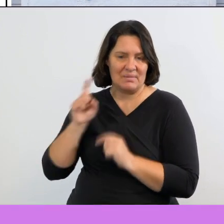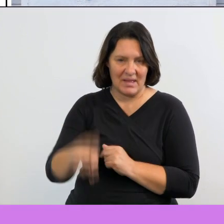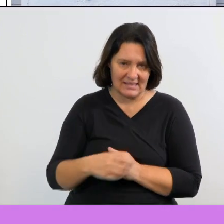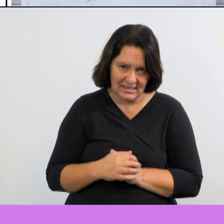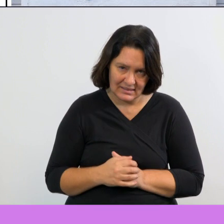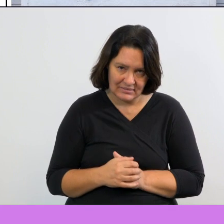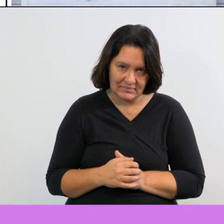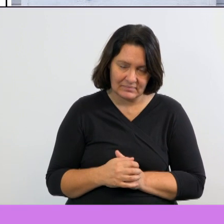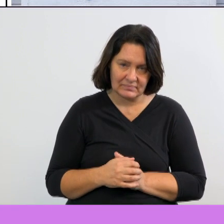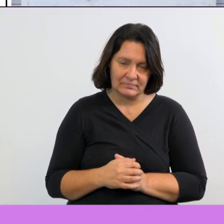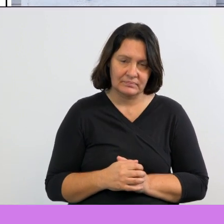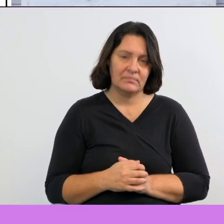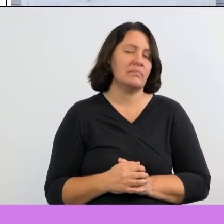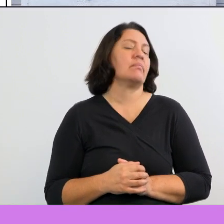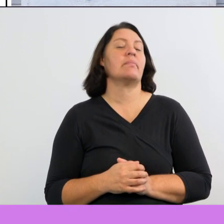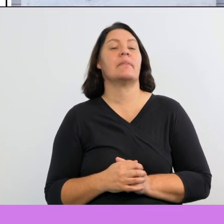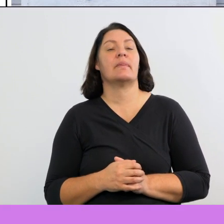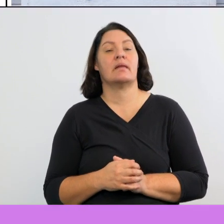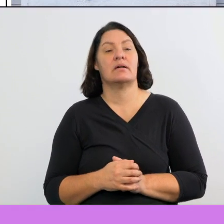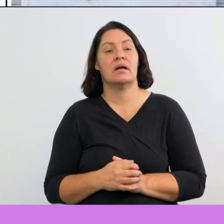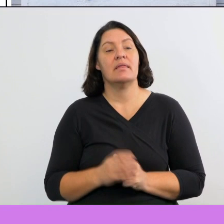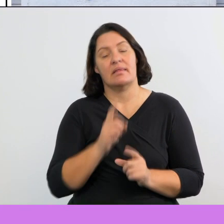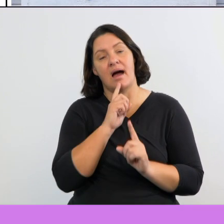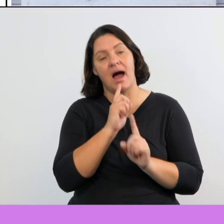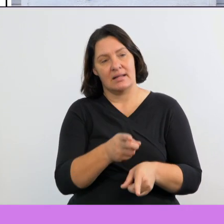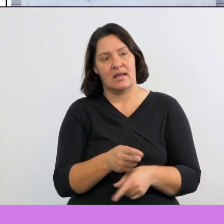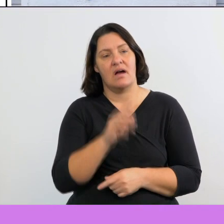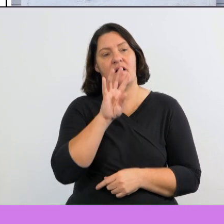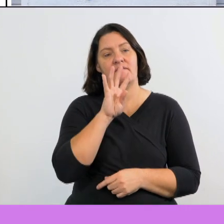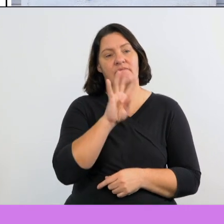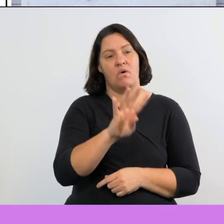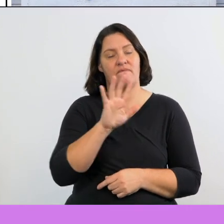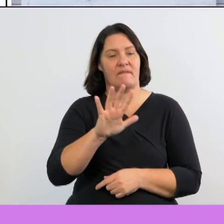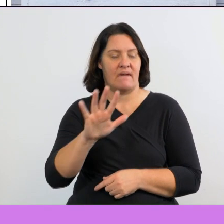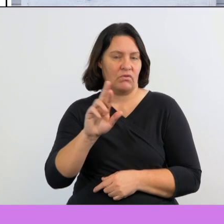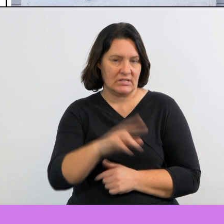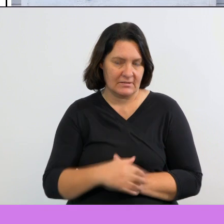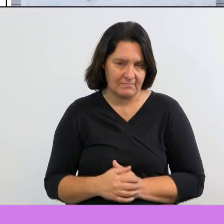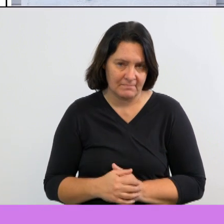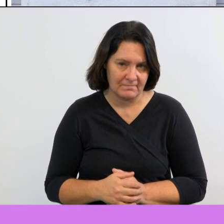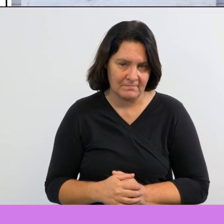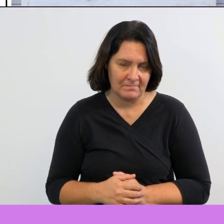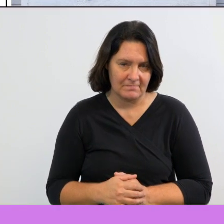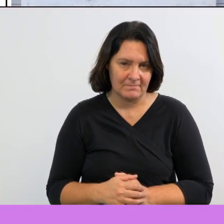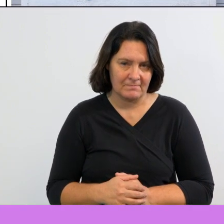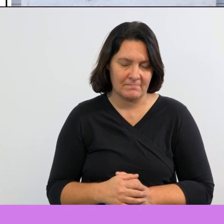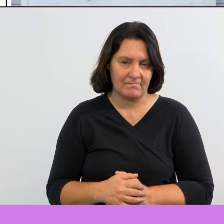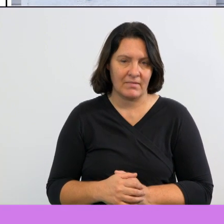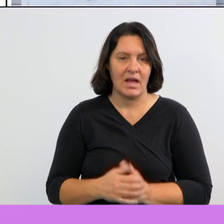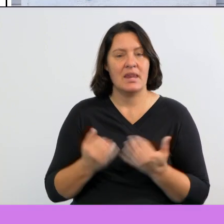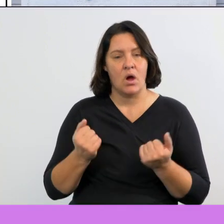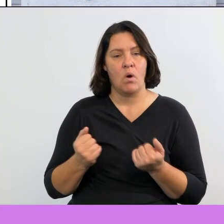have to add the 80 rand. Now, that is for hiring of the store, and that will give you 455 rand in